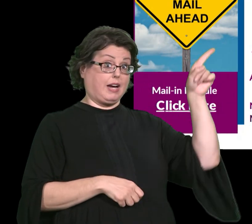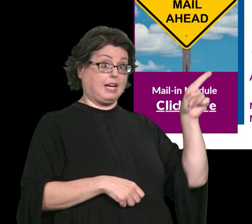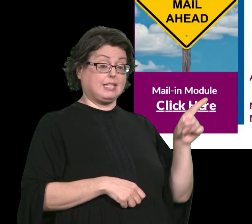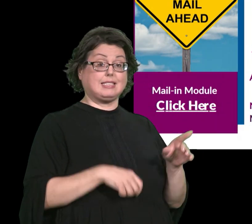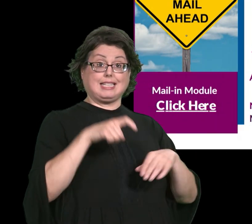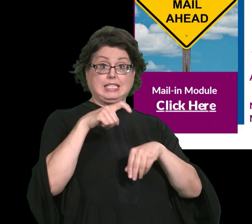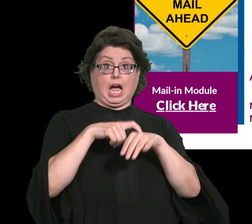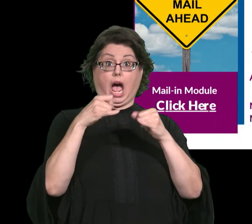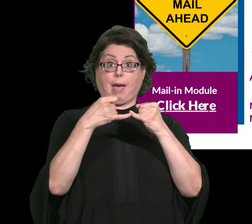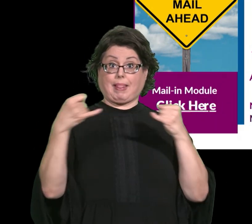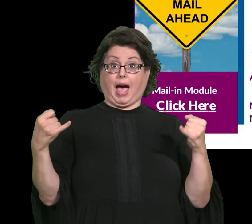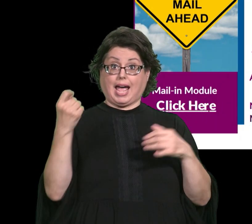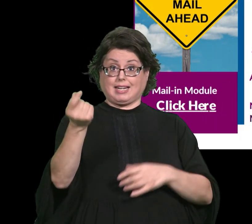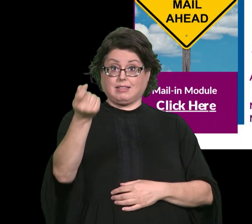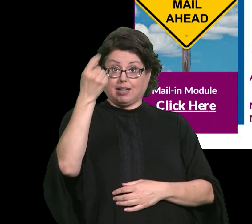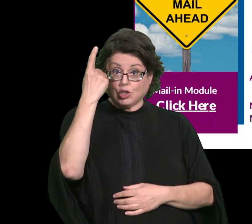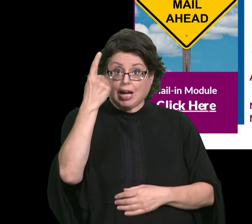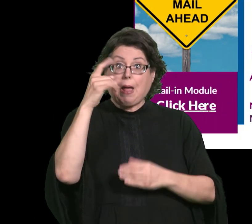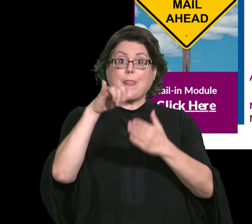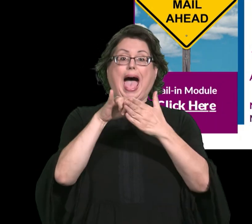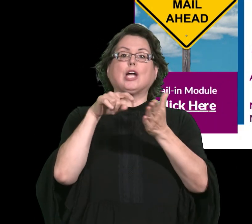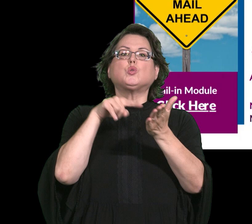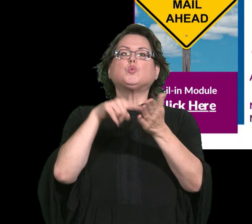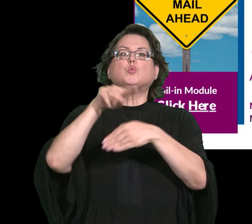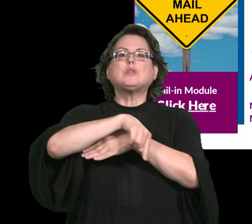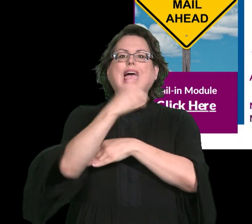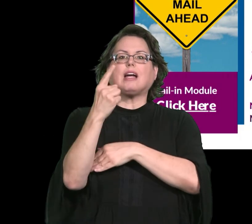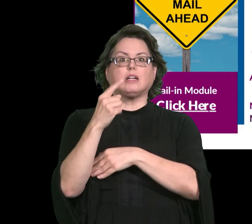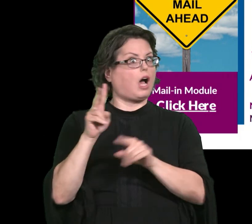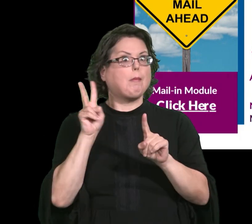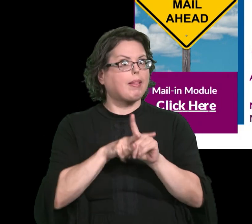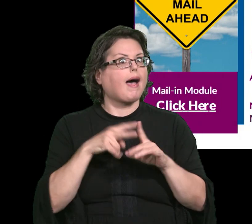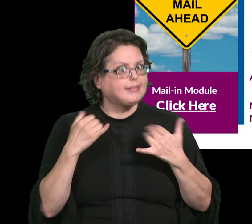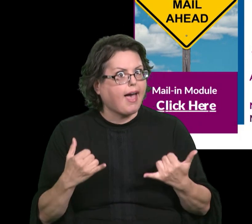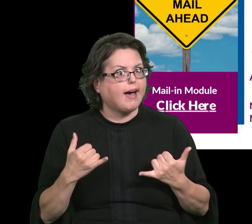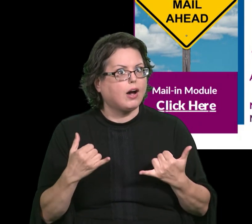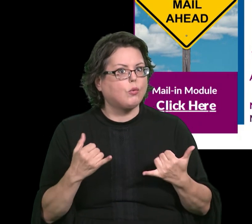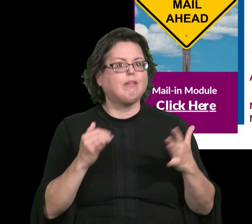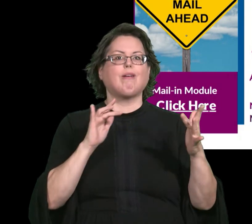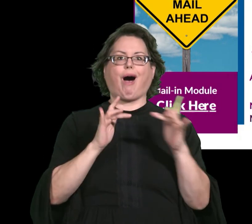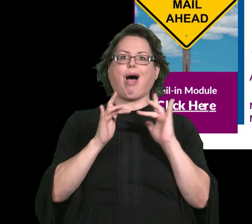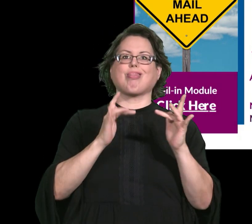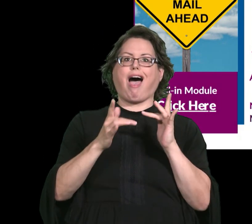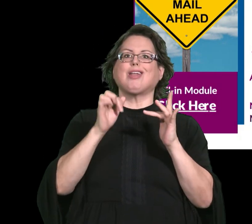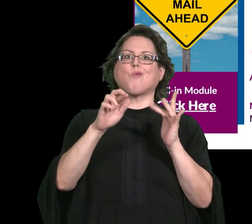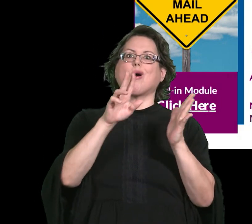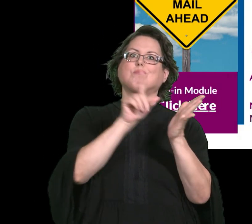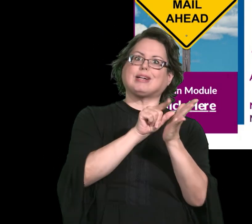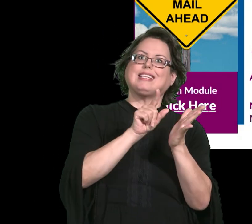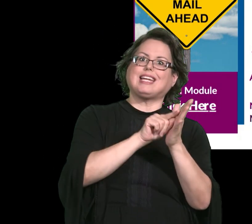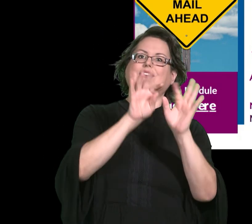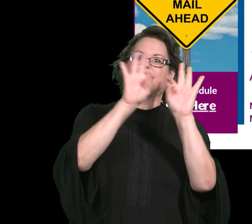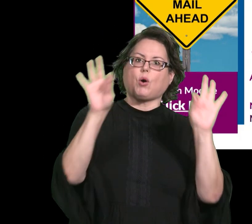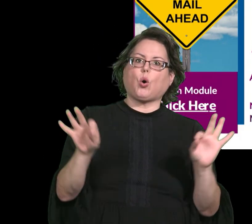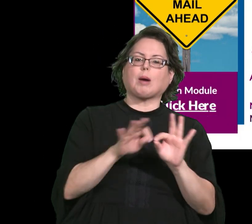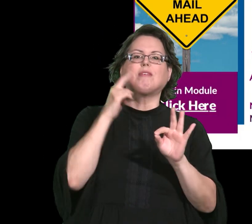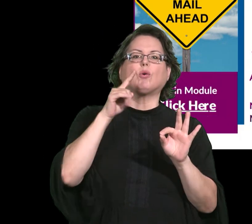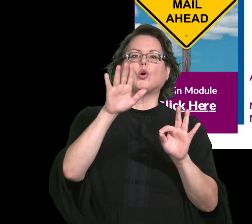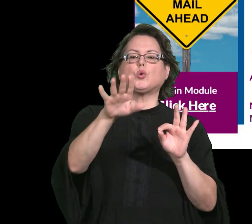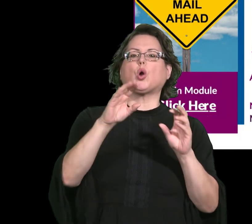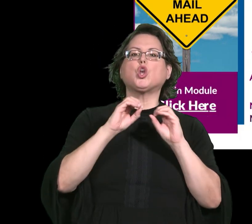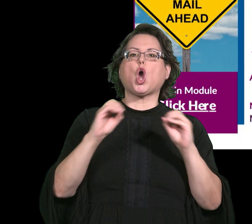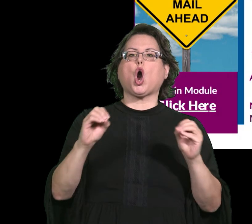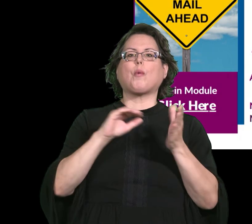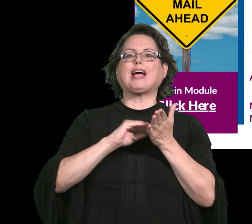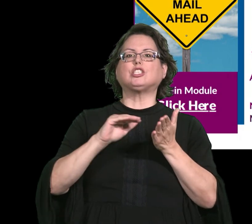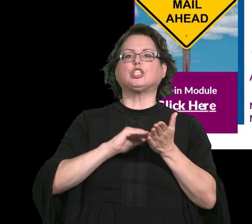you understand the deadlines. Apply now. Apply online or with printed form for your no-excuse mail-in